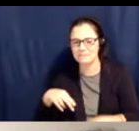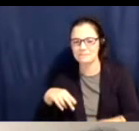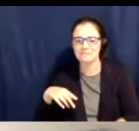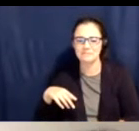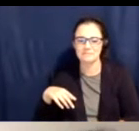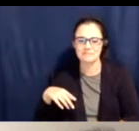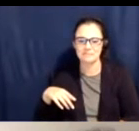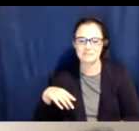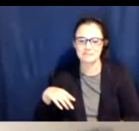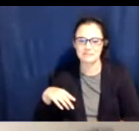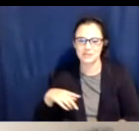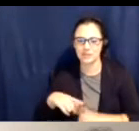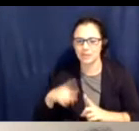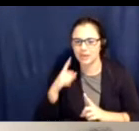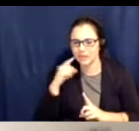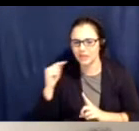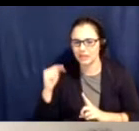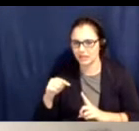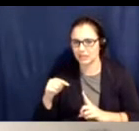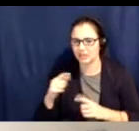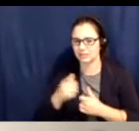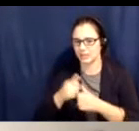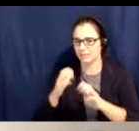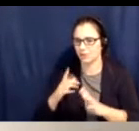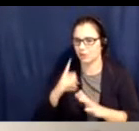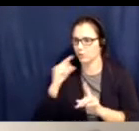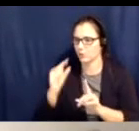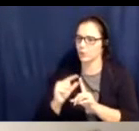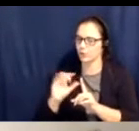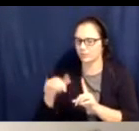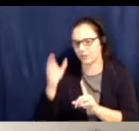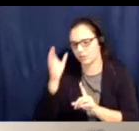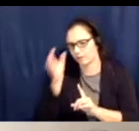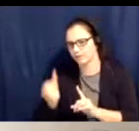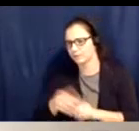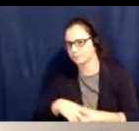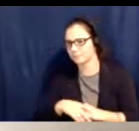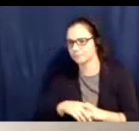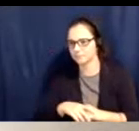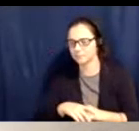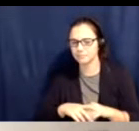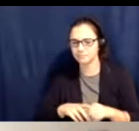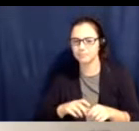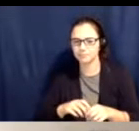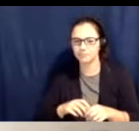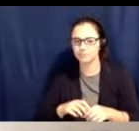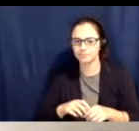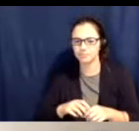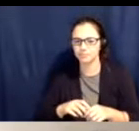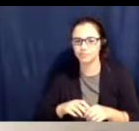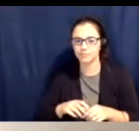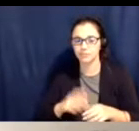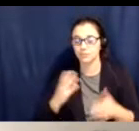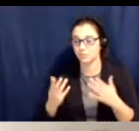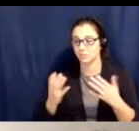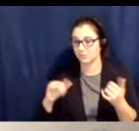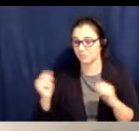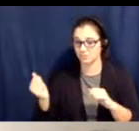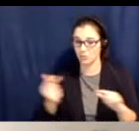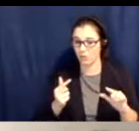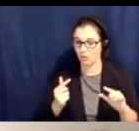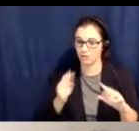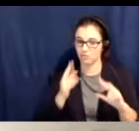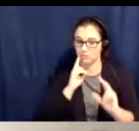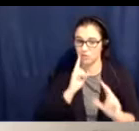name was the inventor of the word or the concept. Huh. So this must all be in honor of